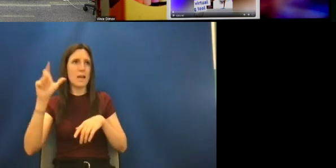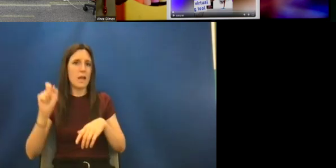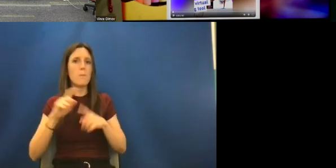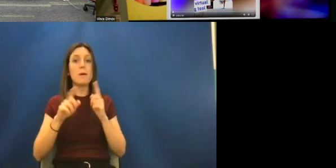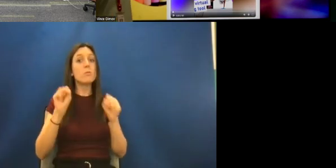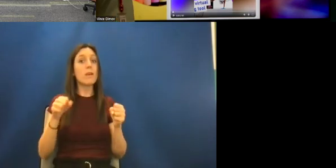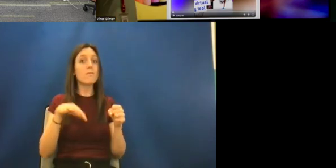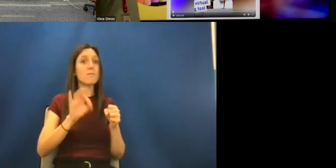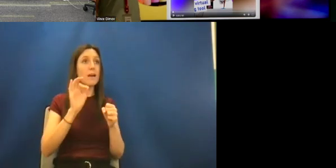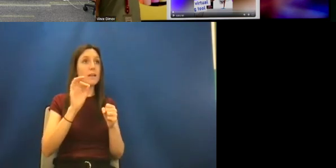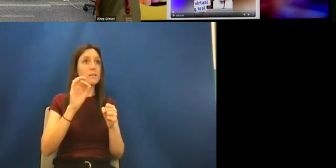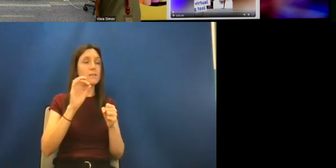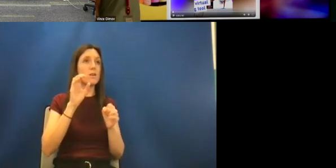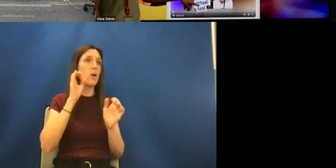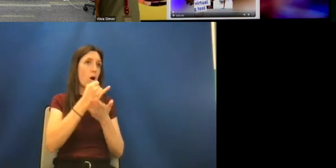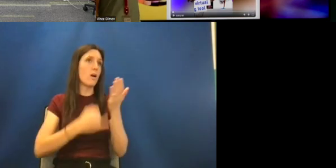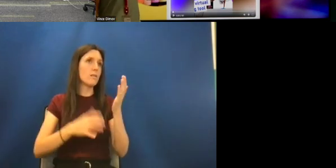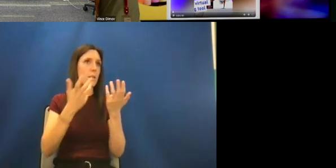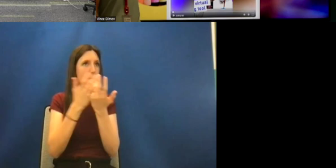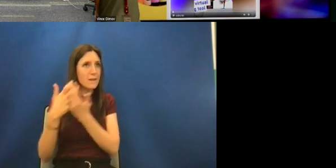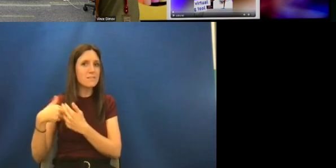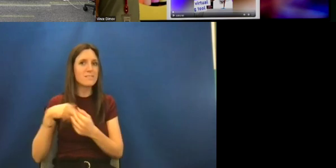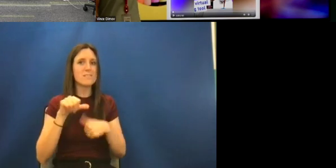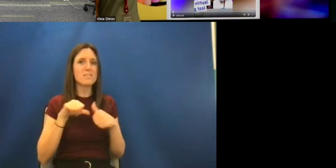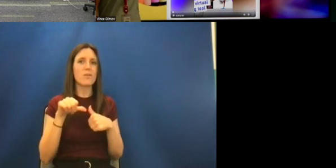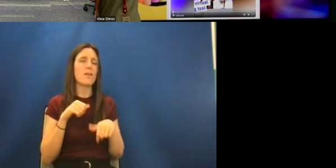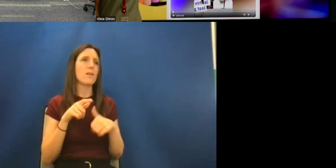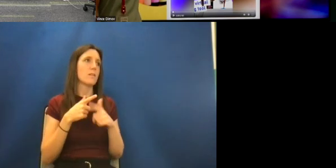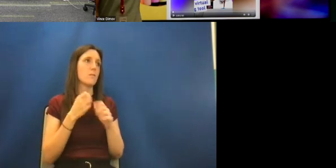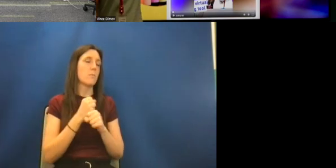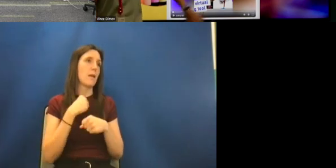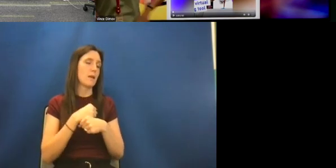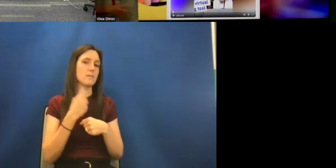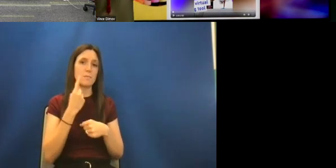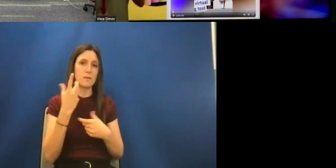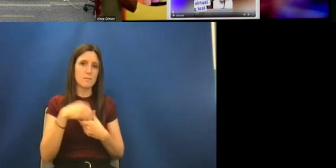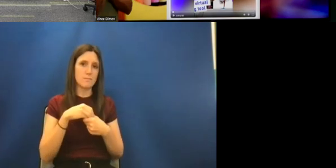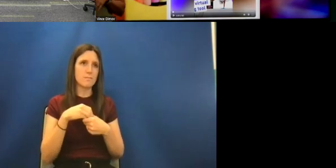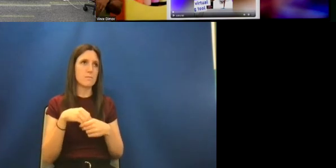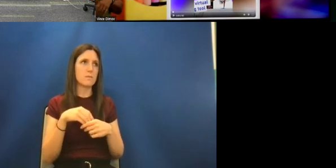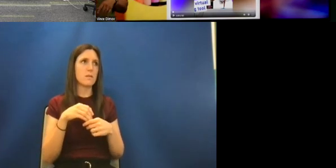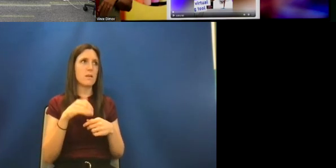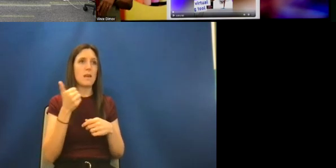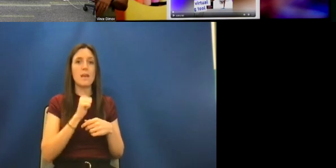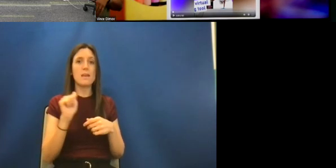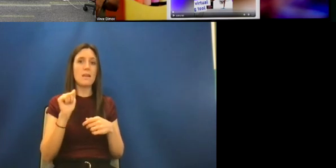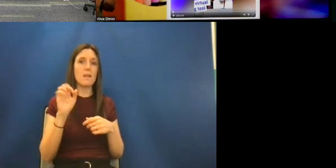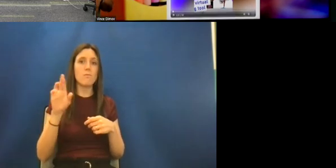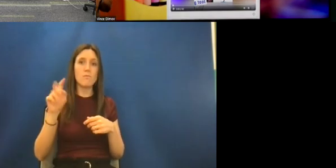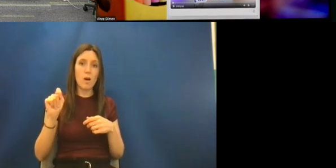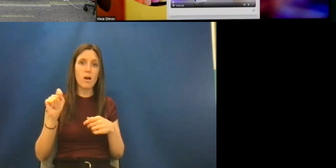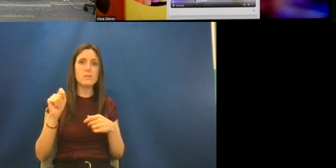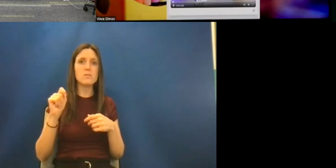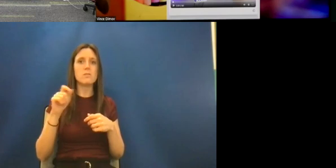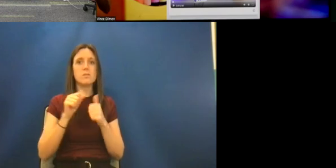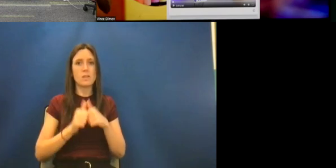groups that match. Anyway, and you can just create everything right within there, fonts, shapes, like anything you need. So I like to